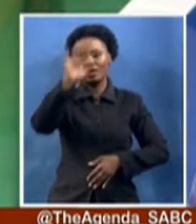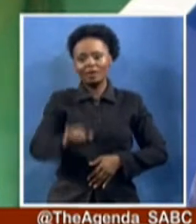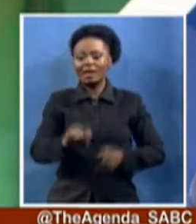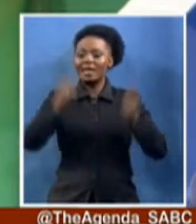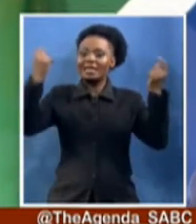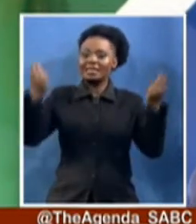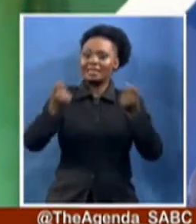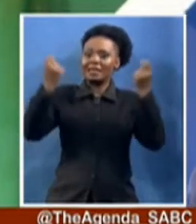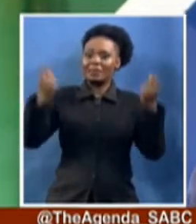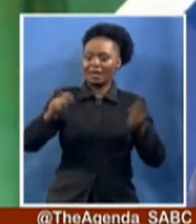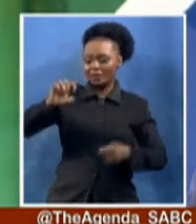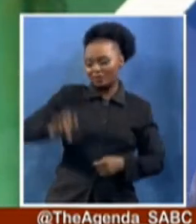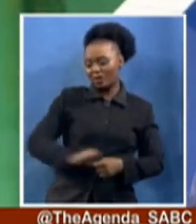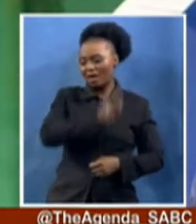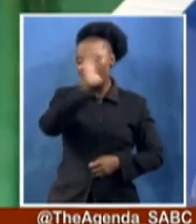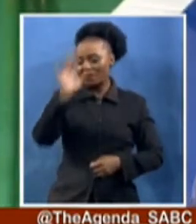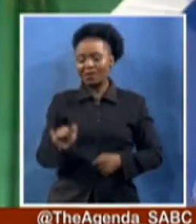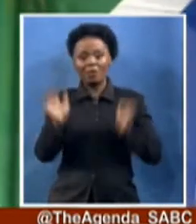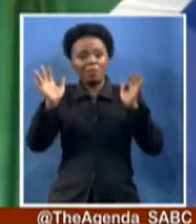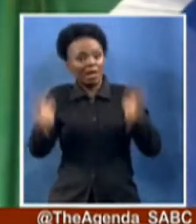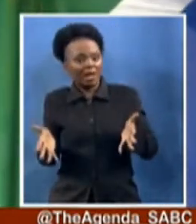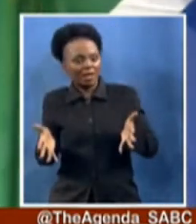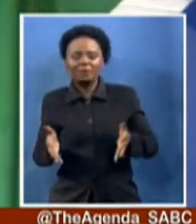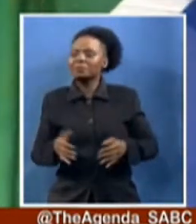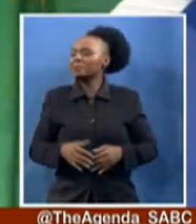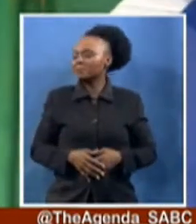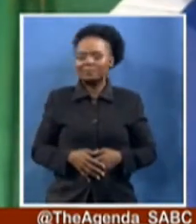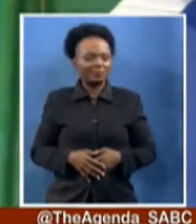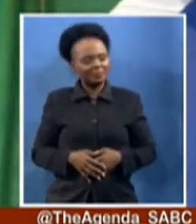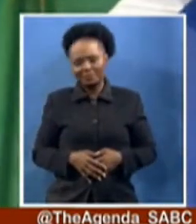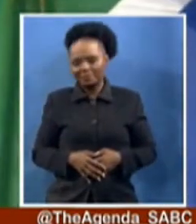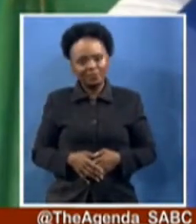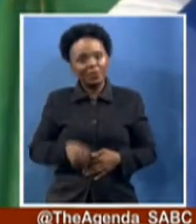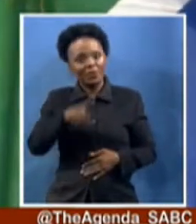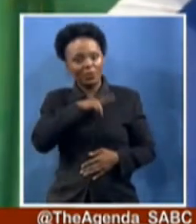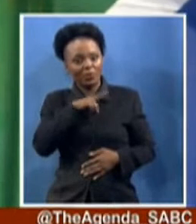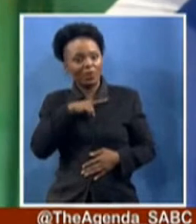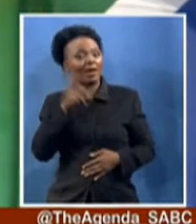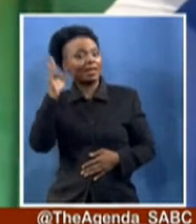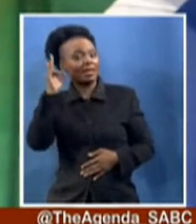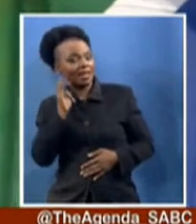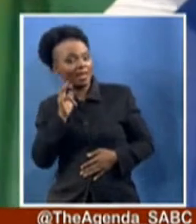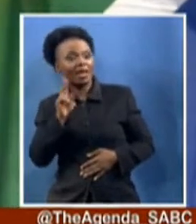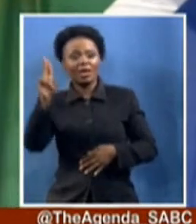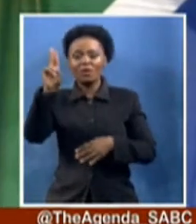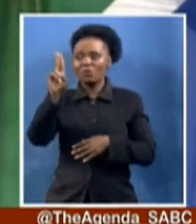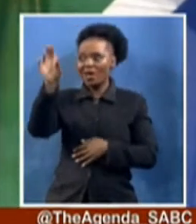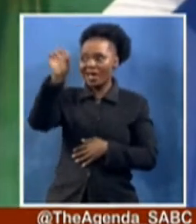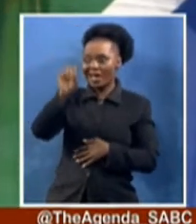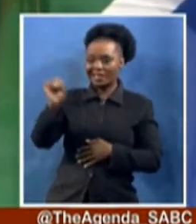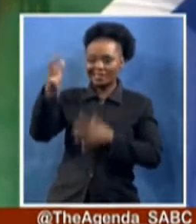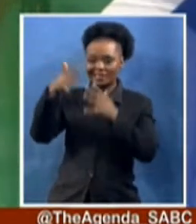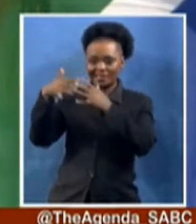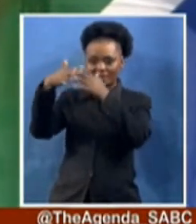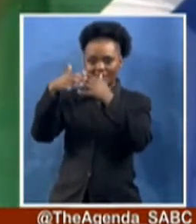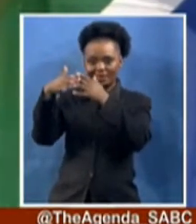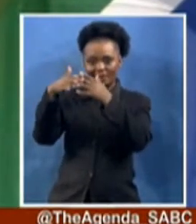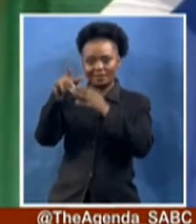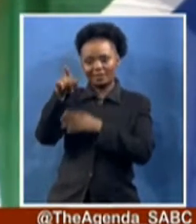As you heard from US, Wilberforce University and around the